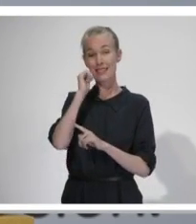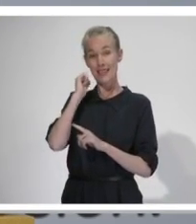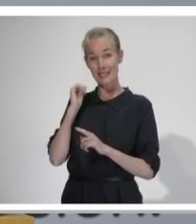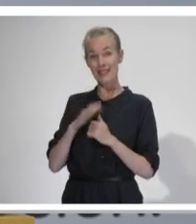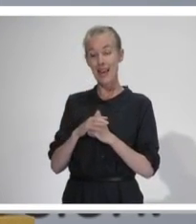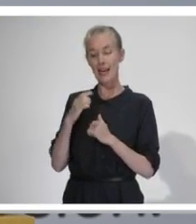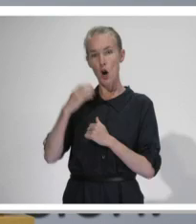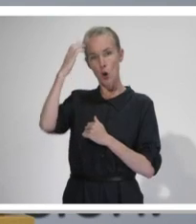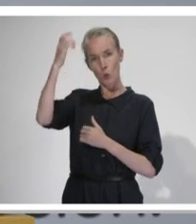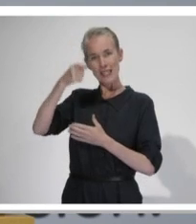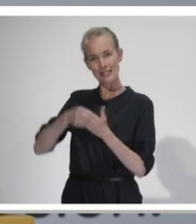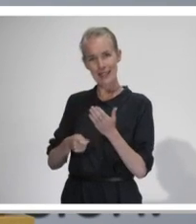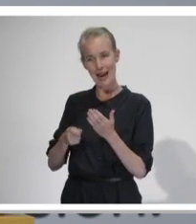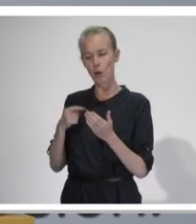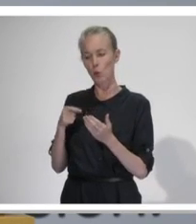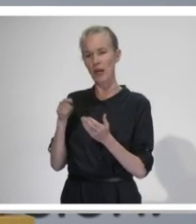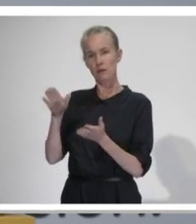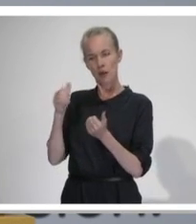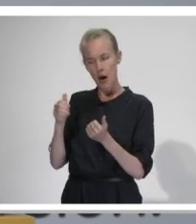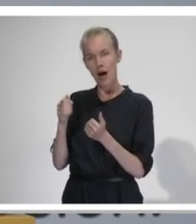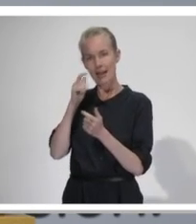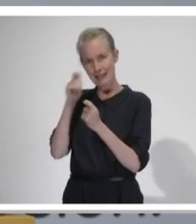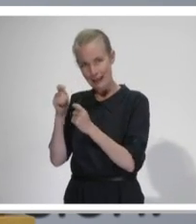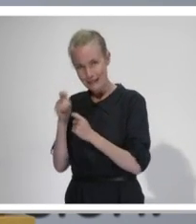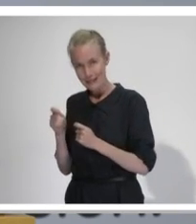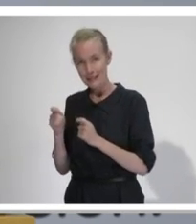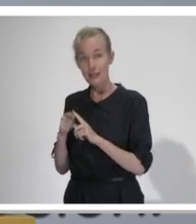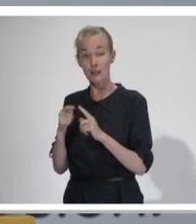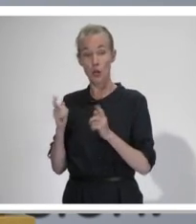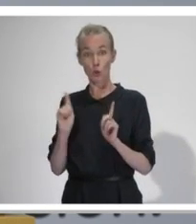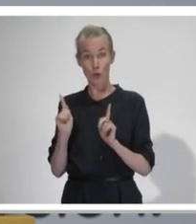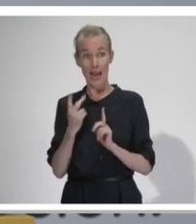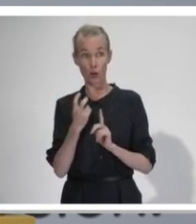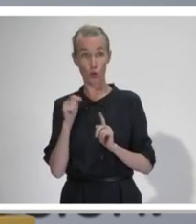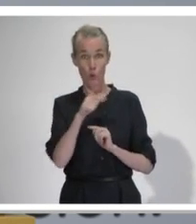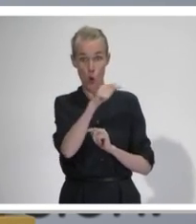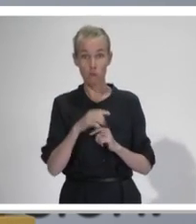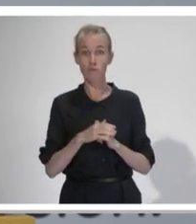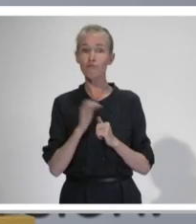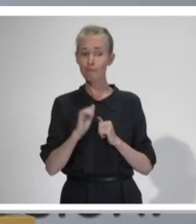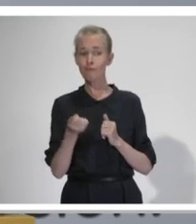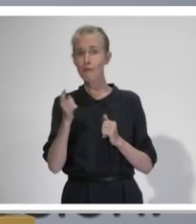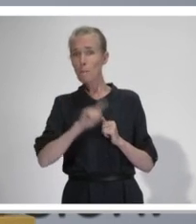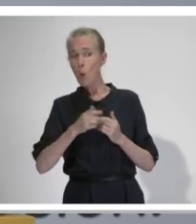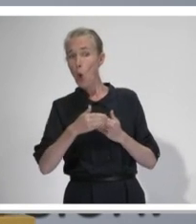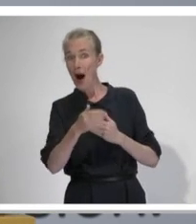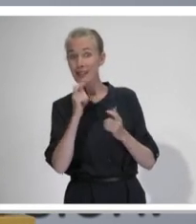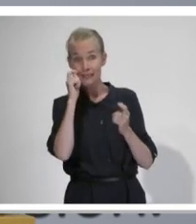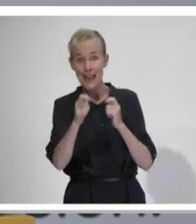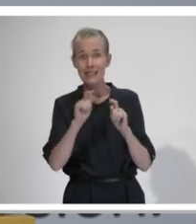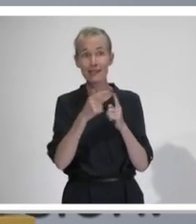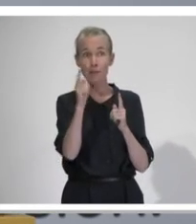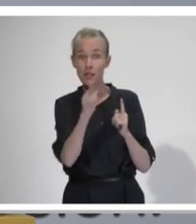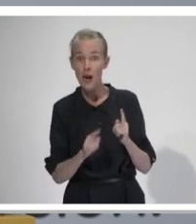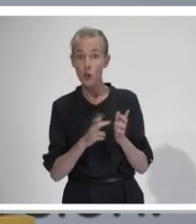level of disease across New Zealand. We will be doing further testing. We haven't yet worked out exactly where and what that looks